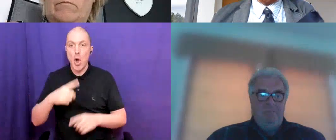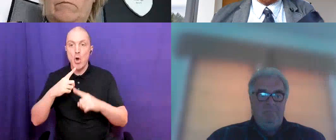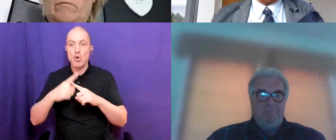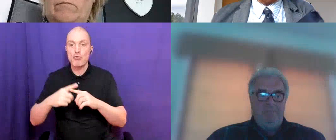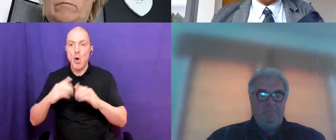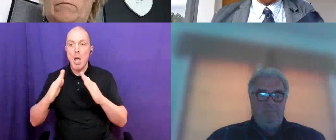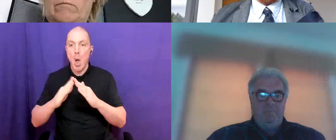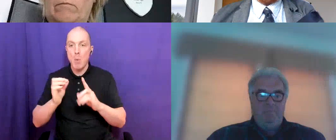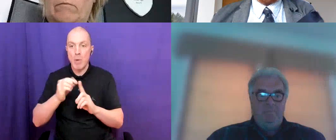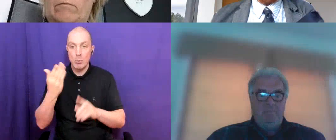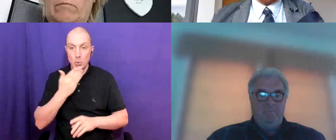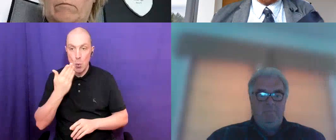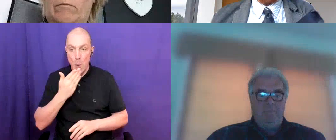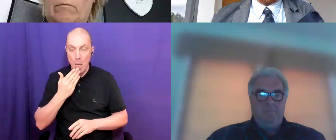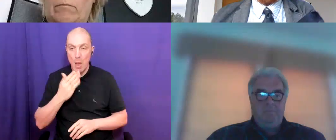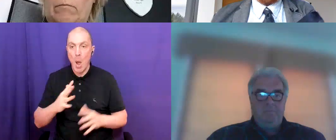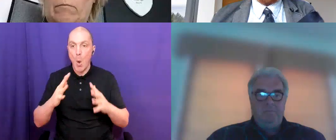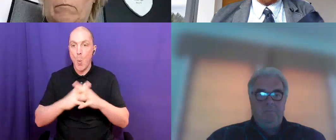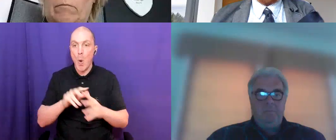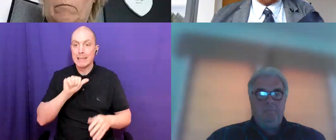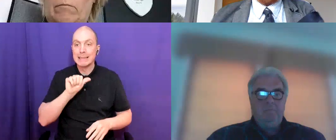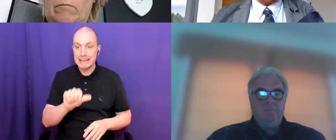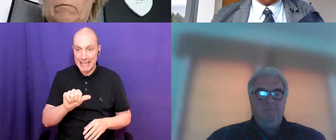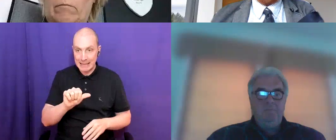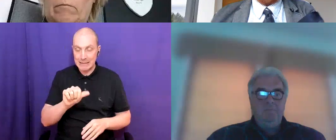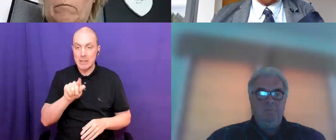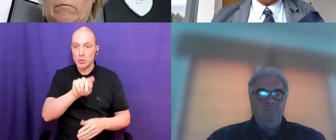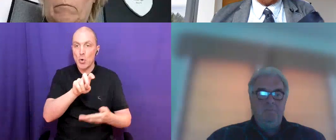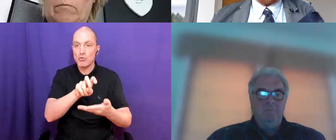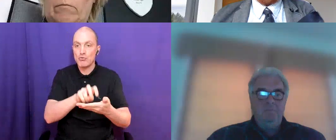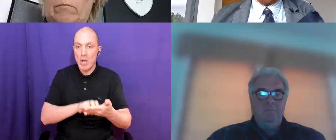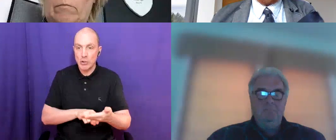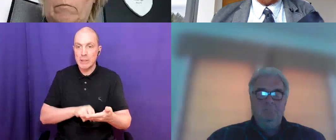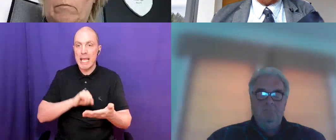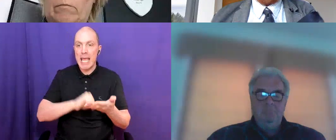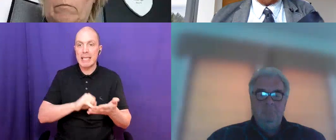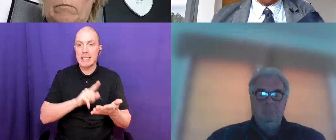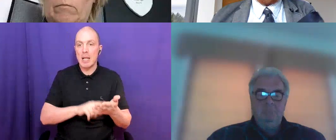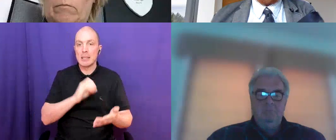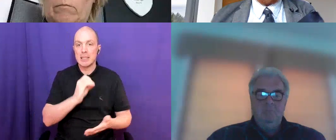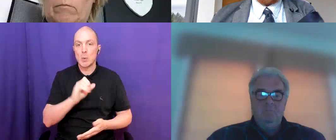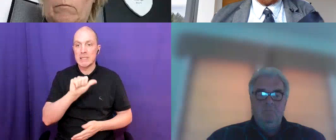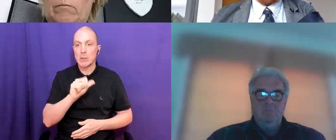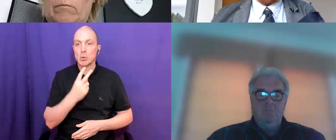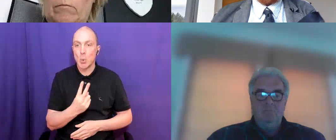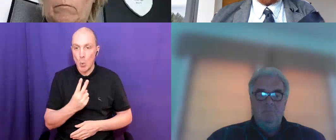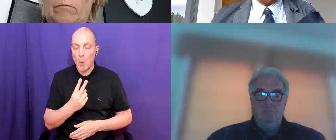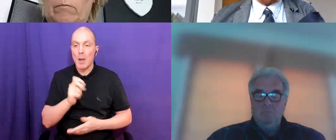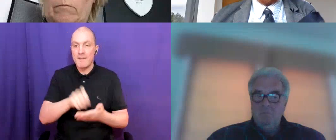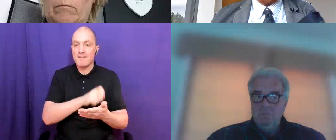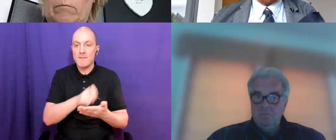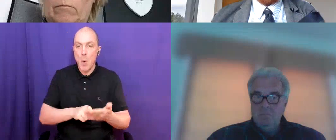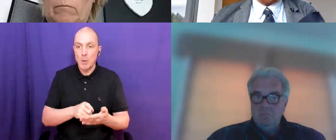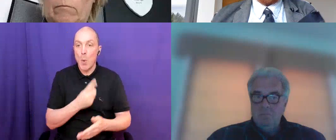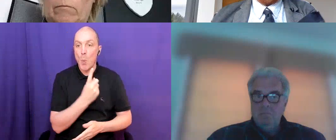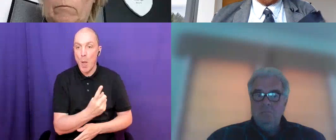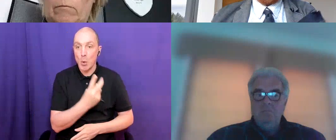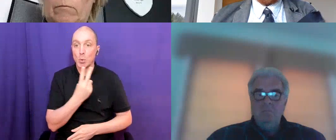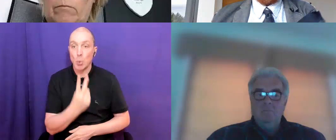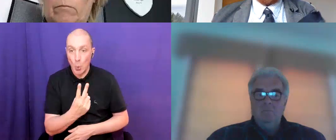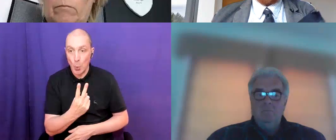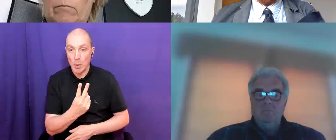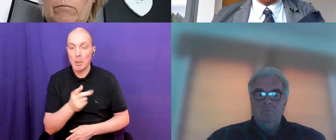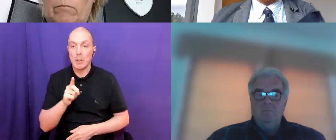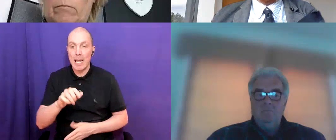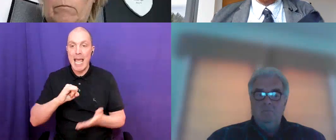School, and Ward 6 voters from registers SL 062 will vote at Stations 1 and 2, and